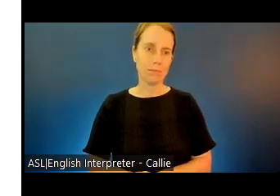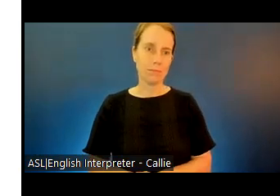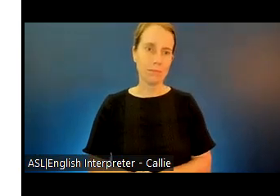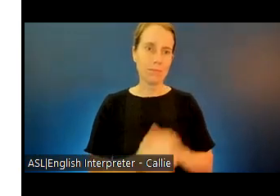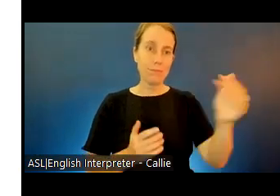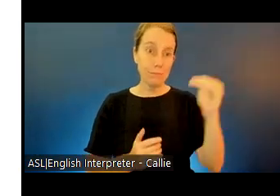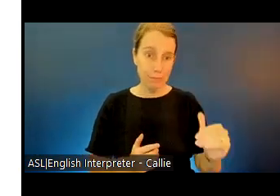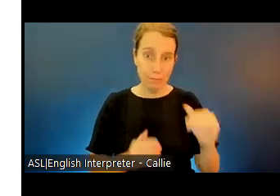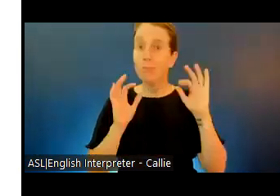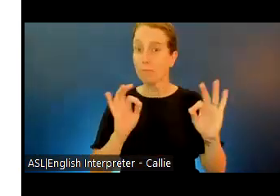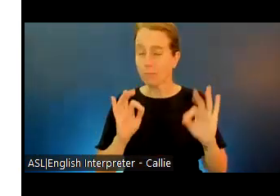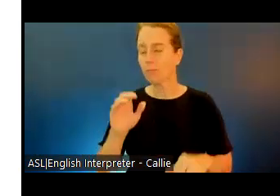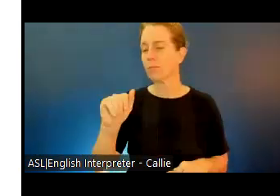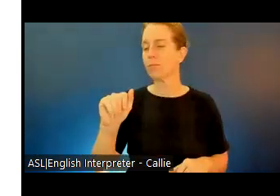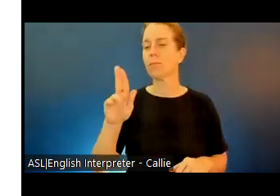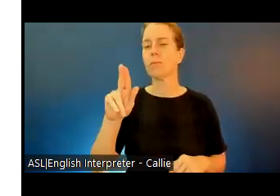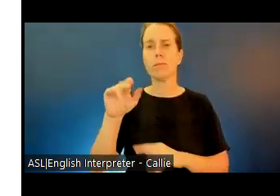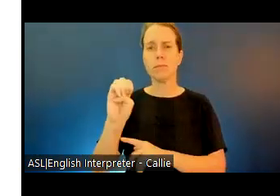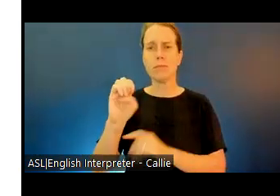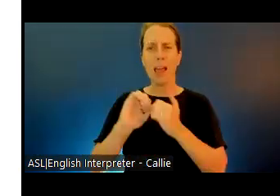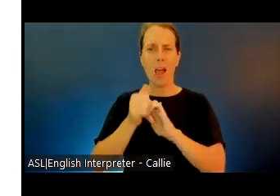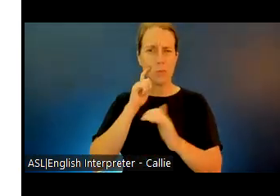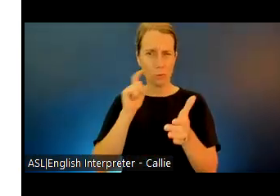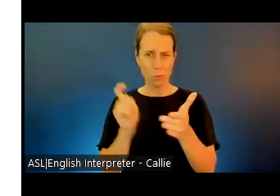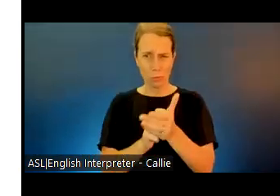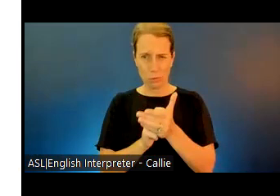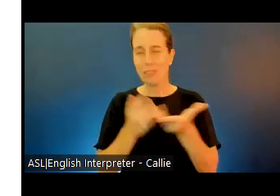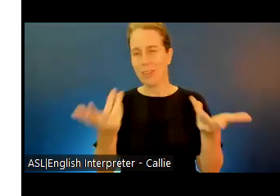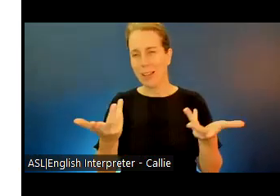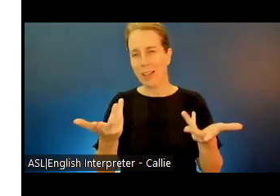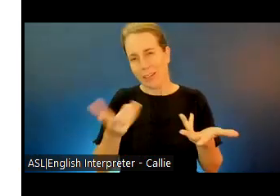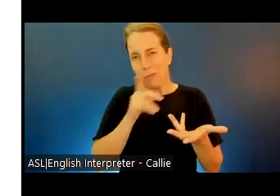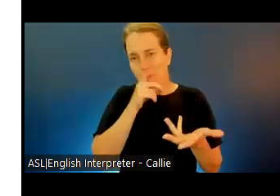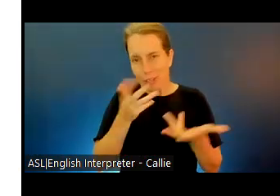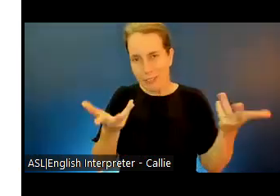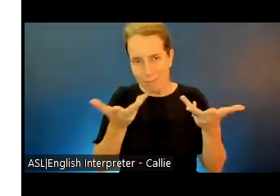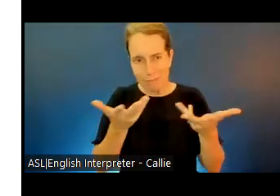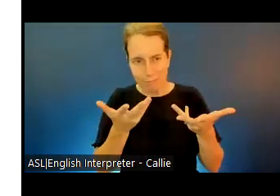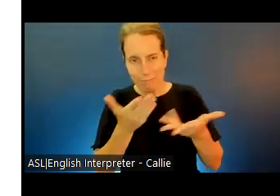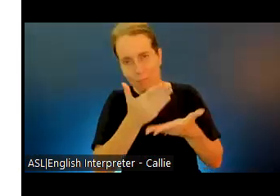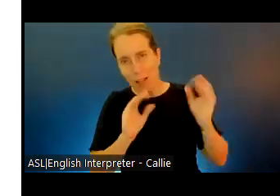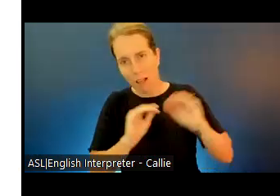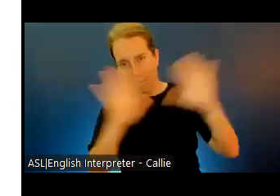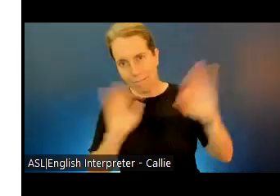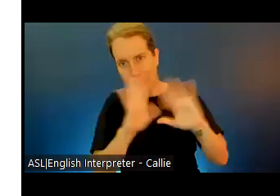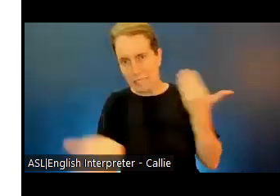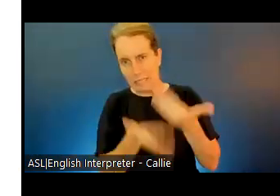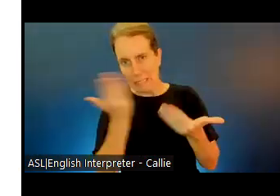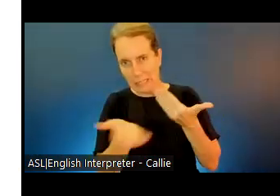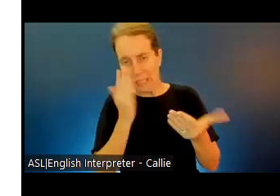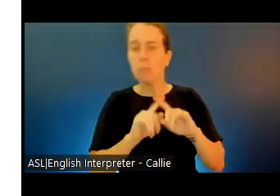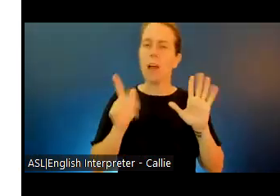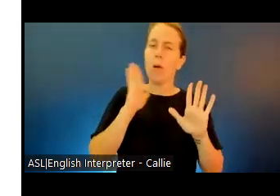some signs of abuse, neglect, and exploitation. And again, I think some of these are intuitive, but just I'll try to highlight some of the ones